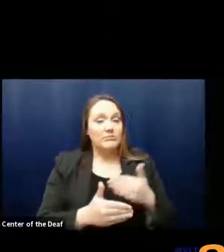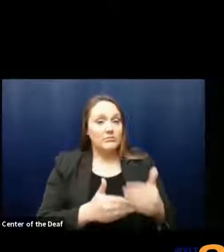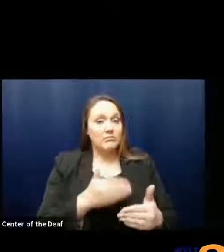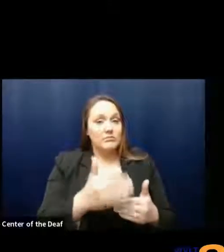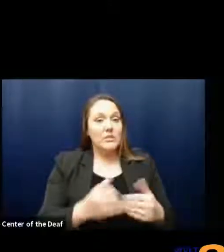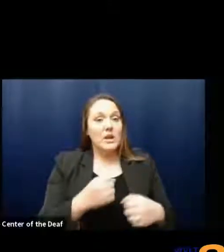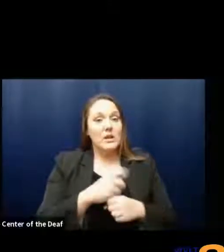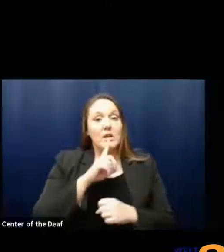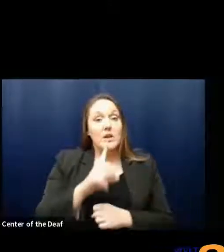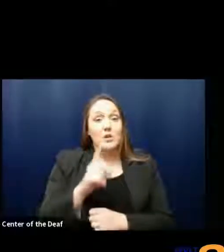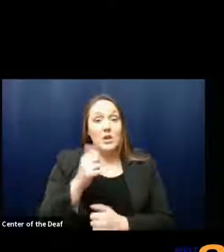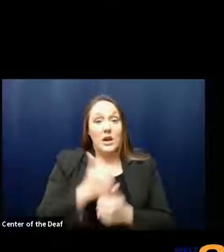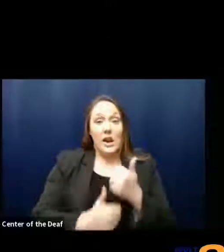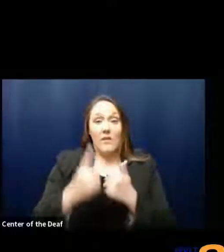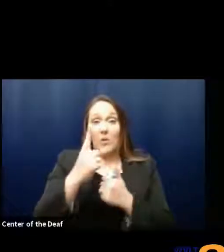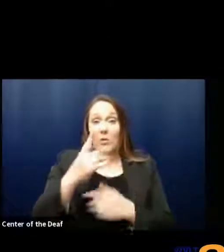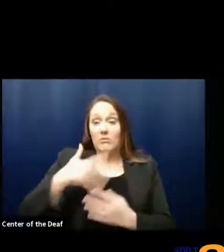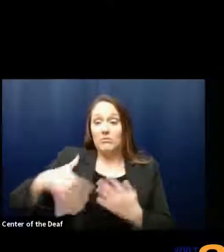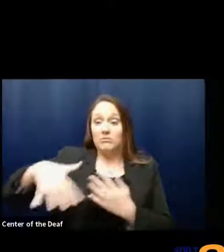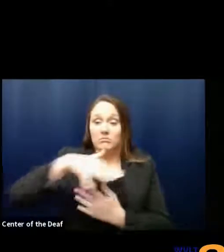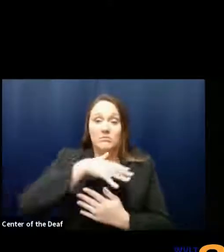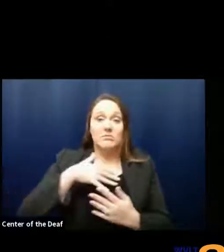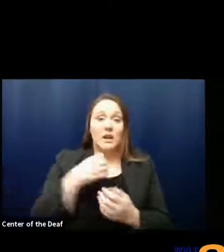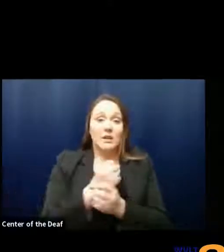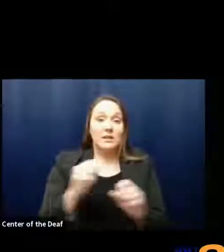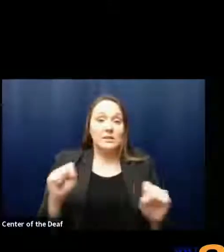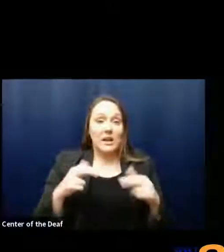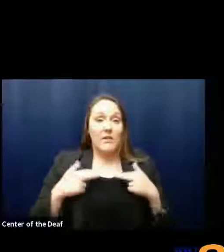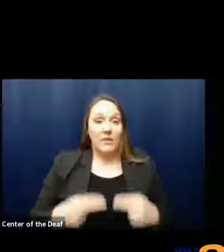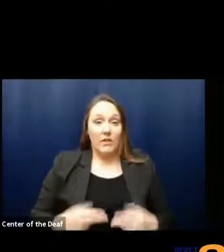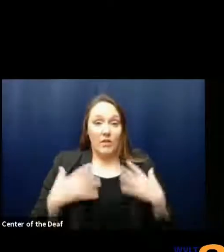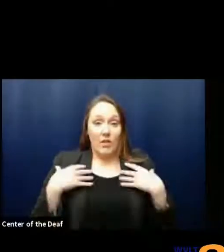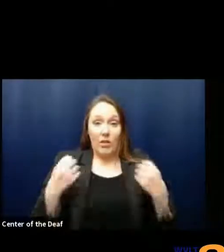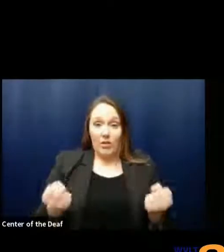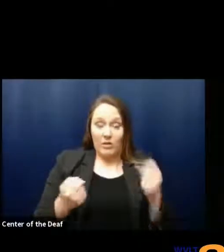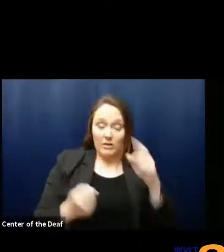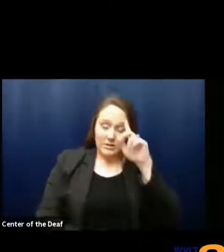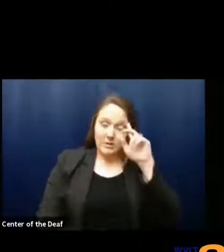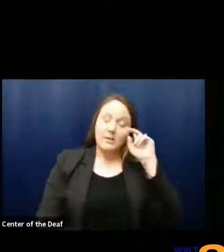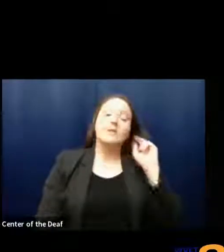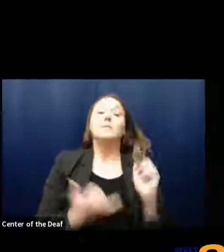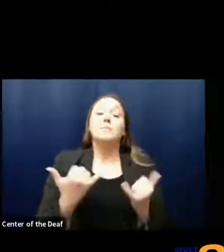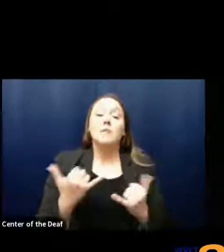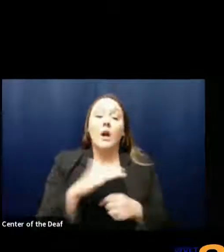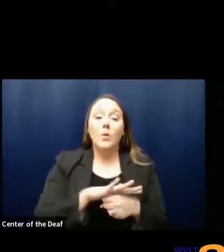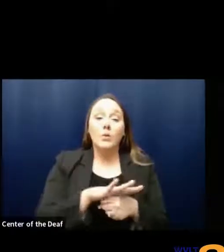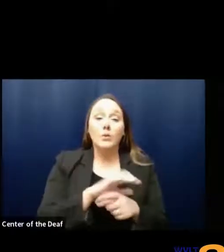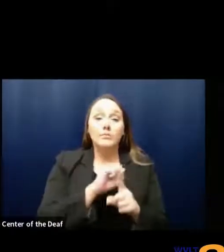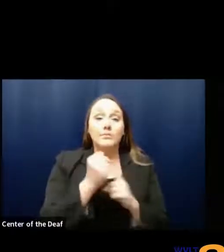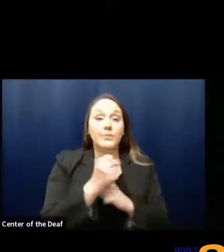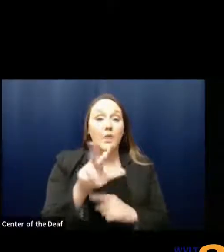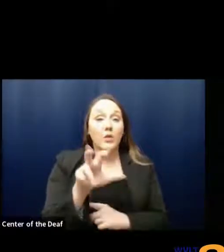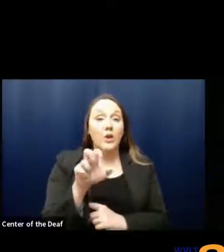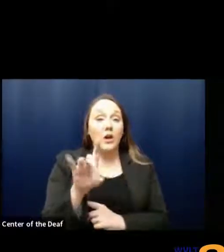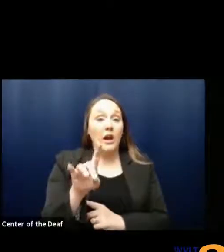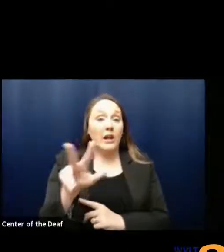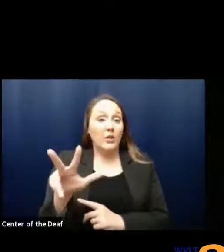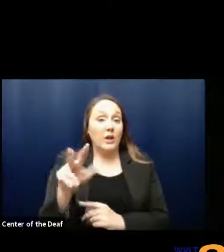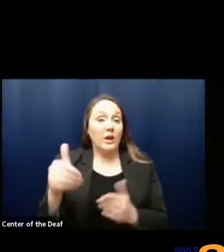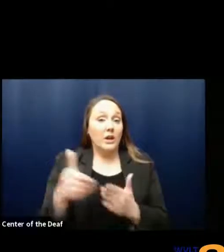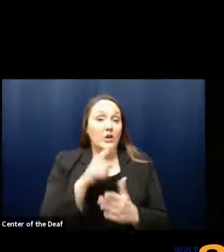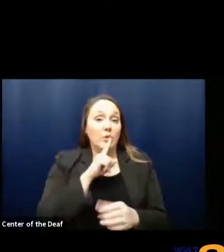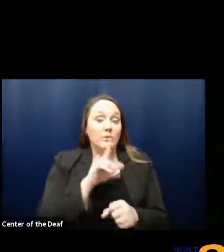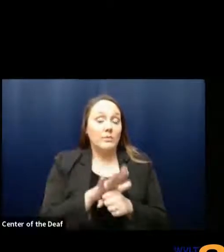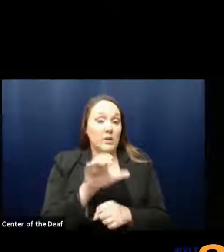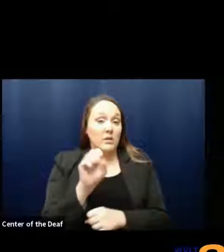keeping those around you safe and healthy. We'll now move into the local situation. We have 383 new confirmed cases